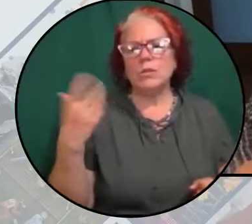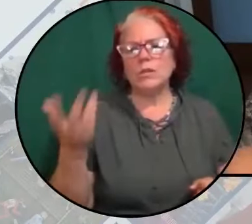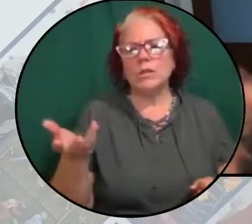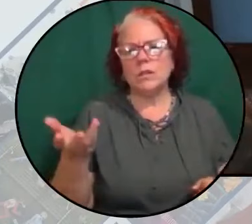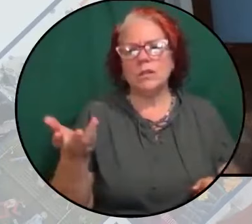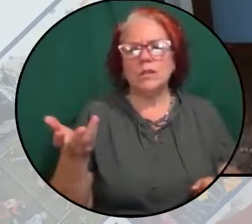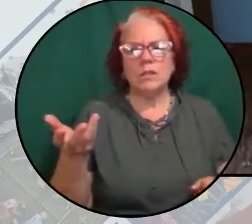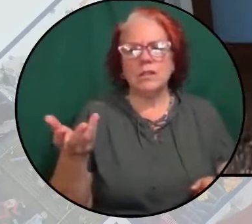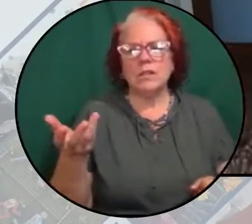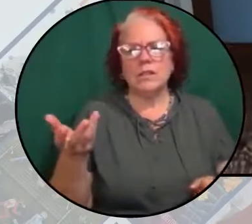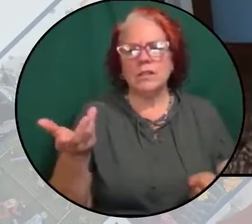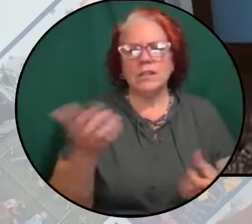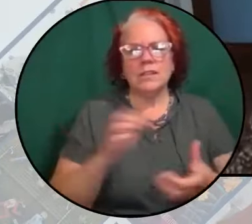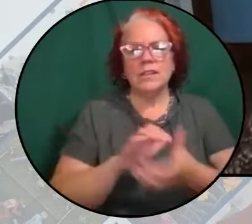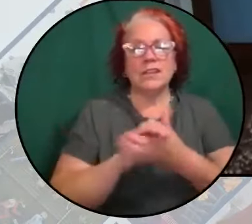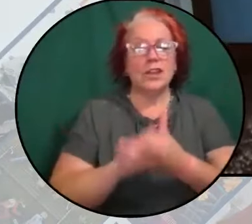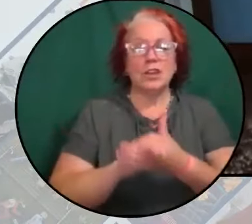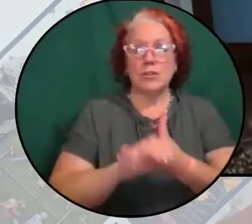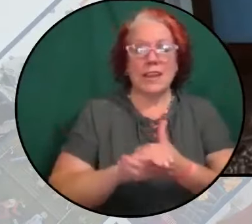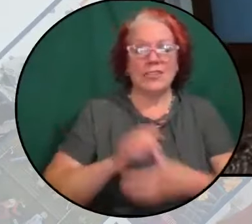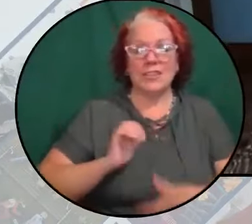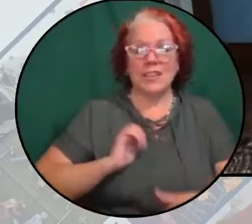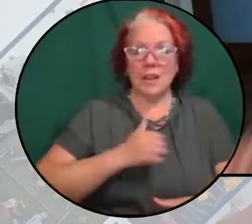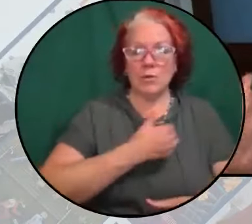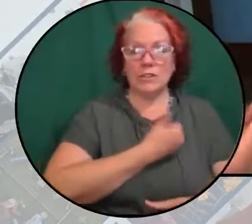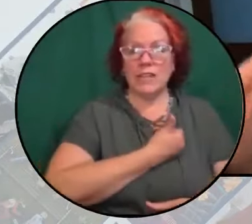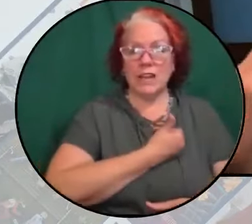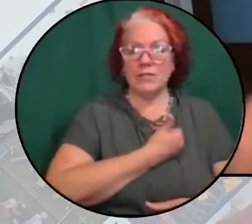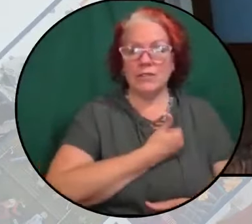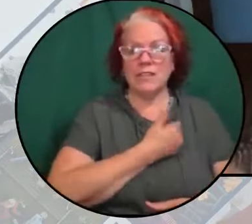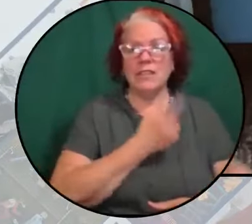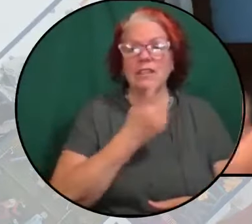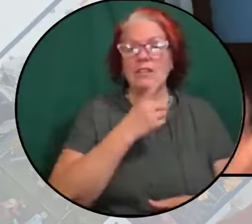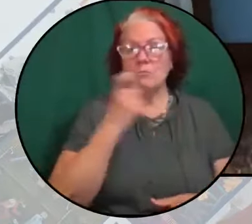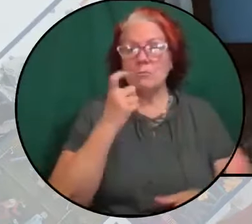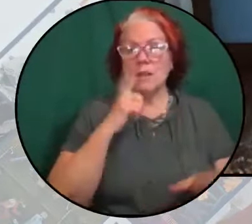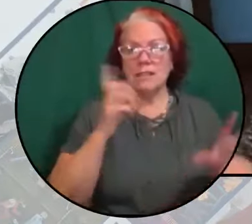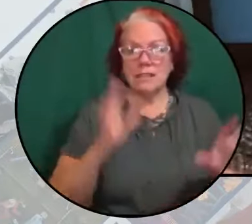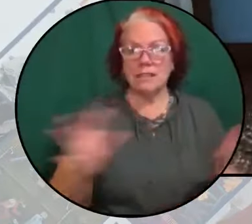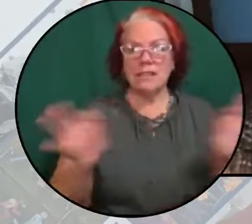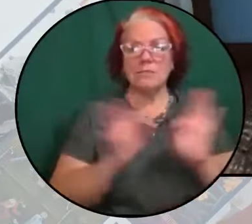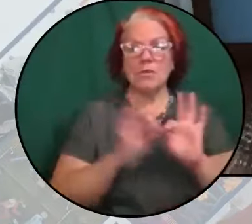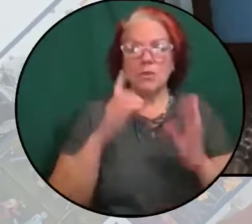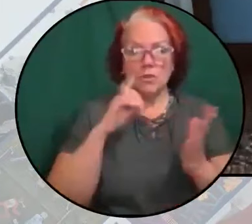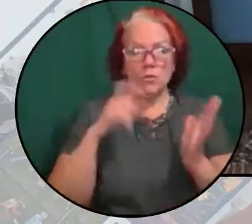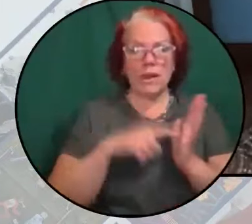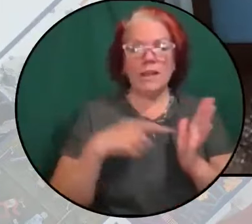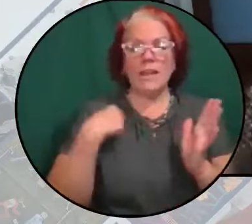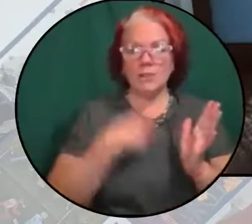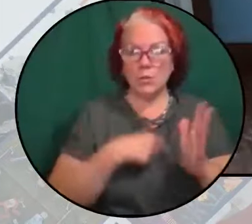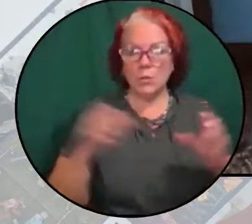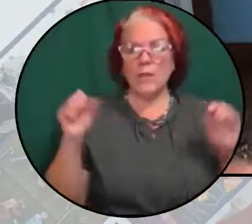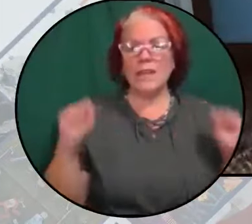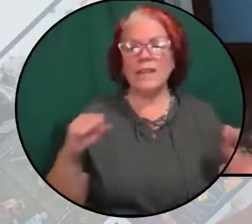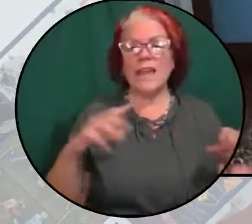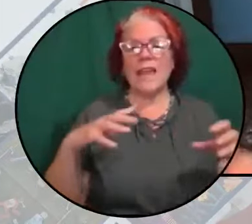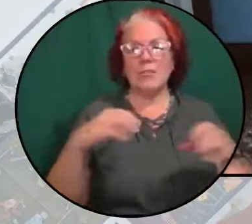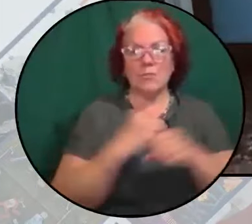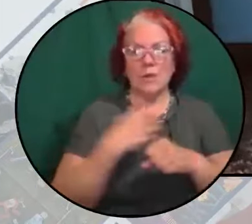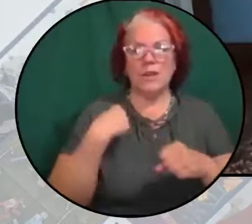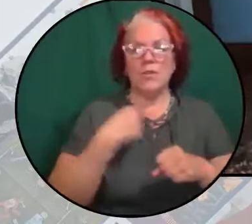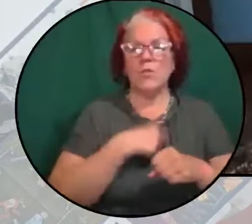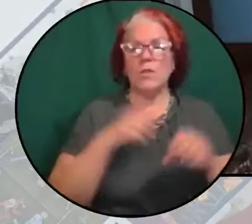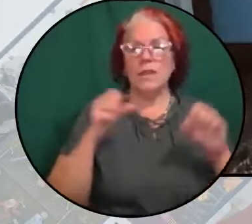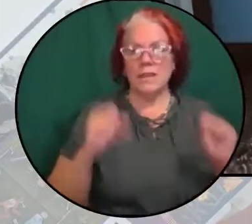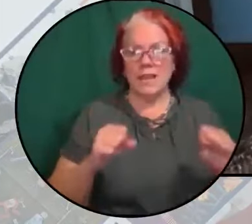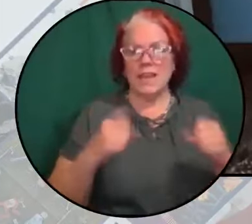to congratulate ourselves uh because it's important to recognize that we can win that we can achieve